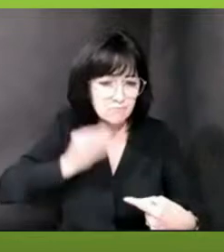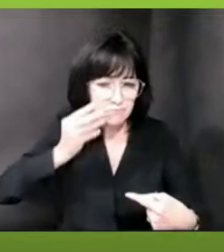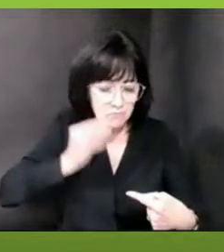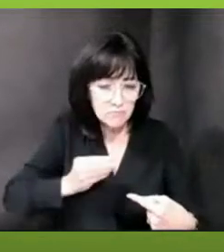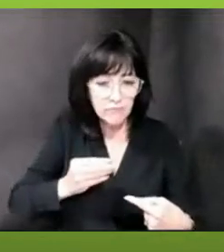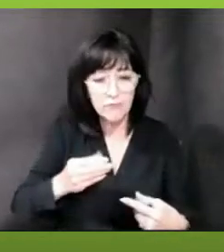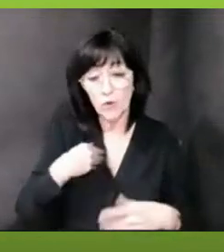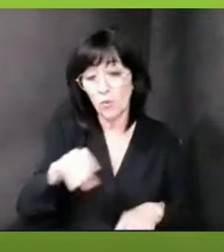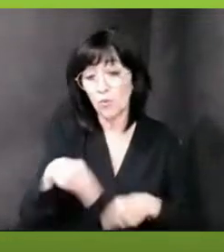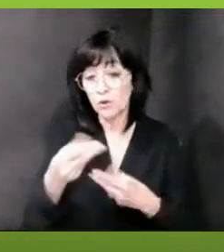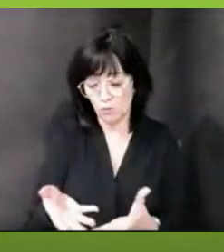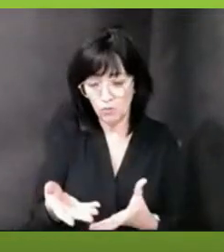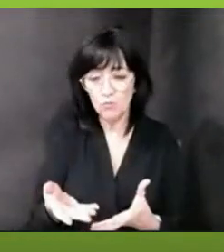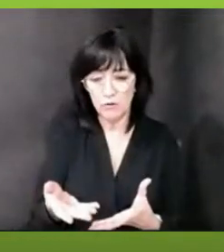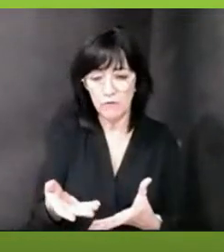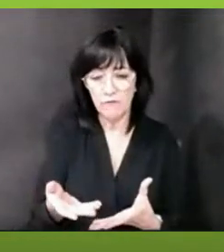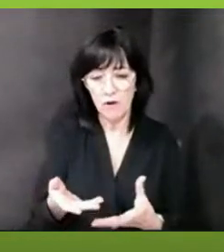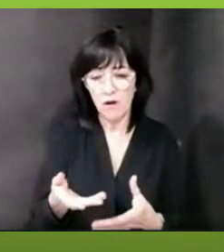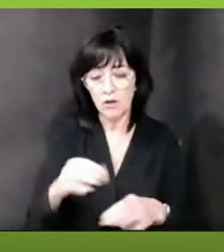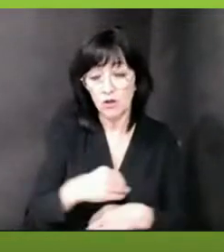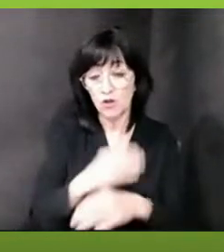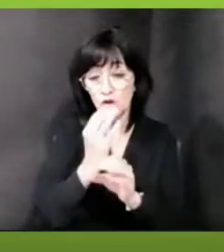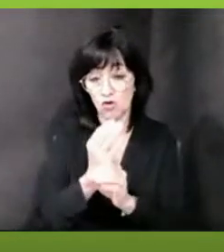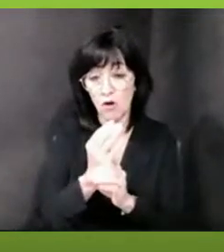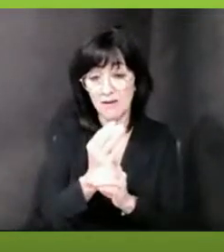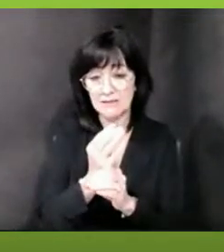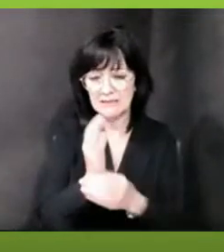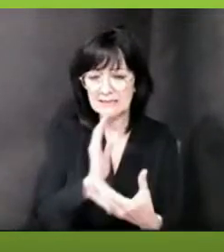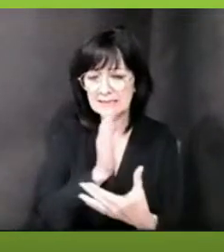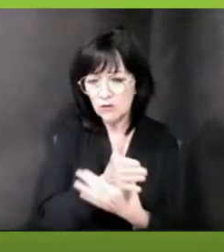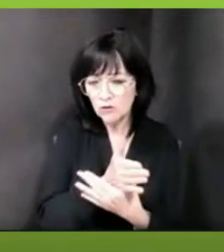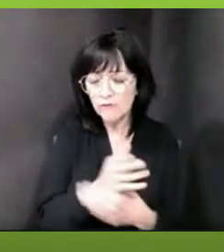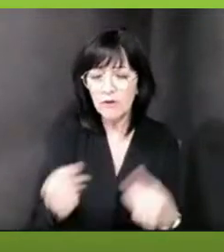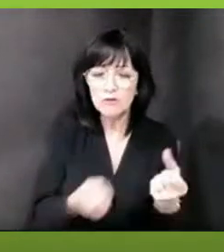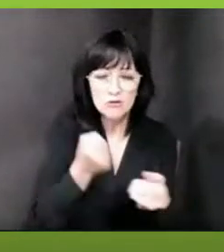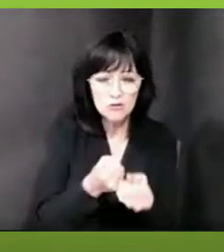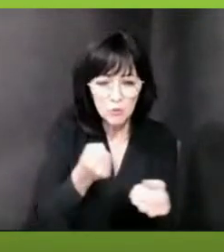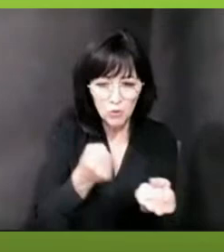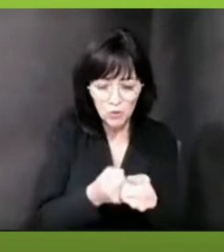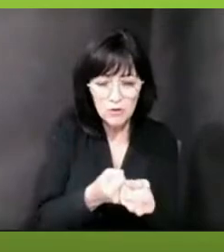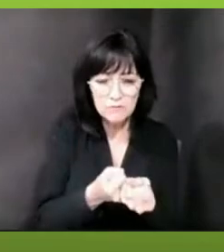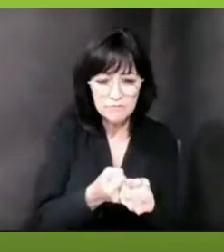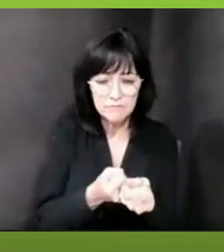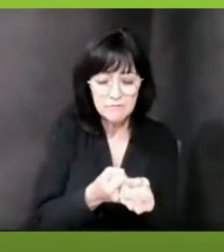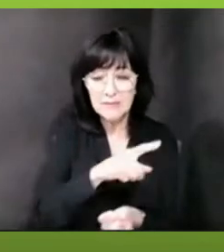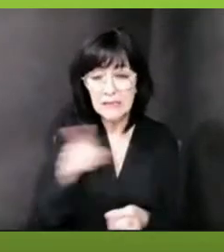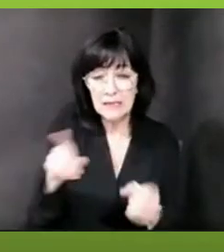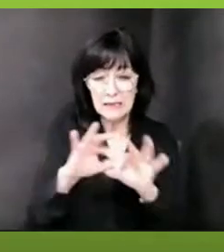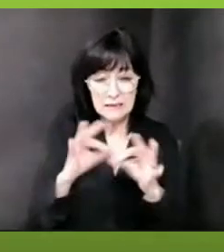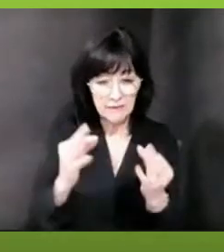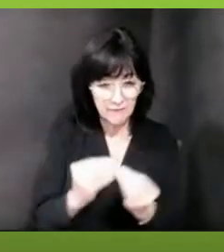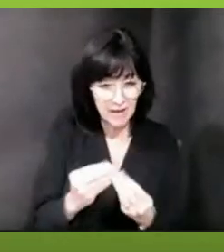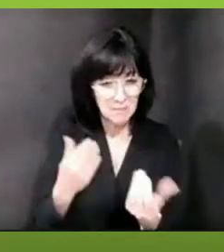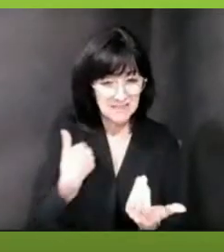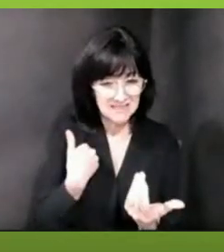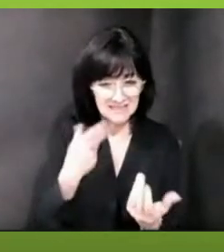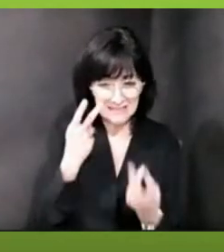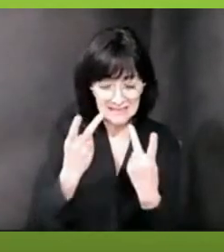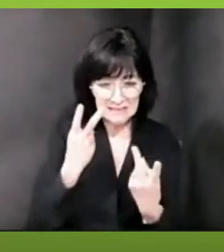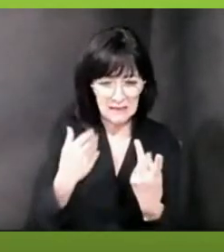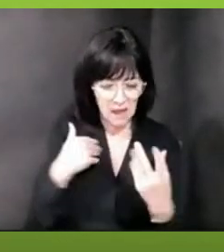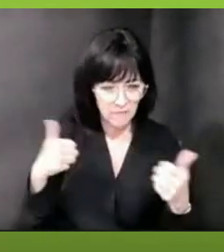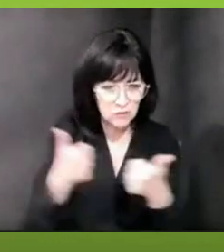intervention support for youth and families who are experiencing challenges. We can assist